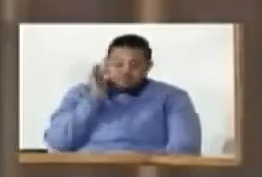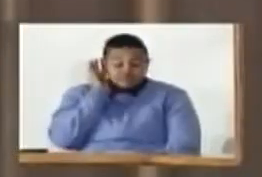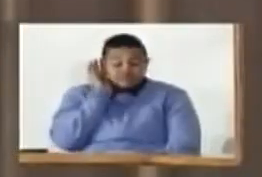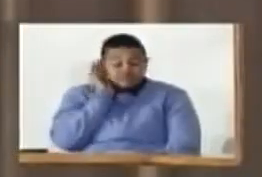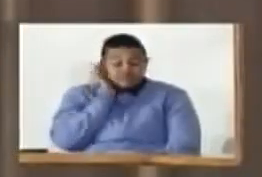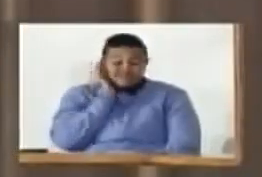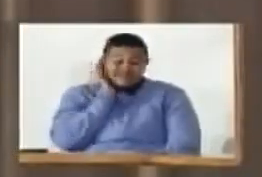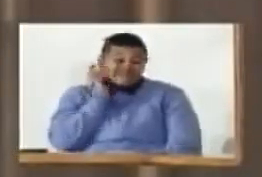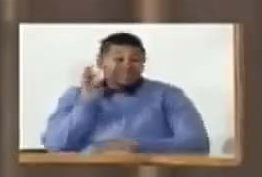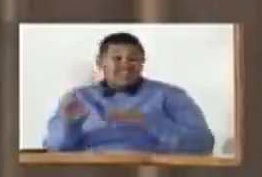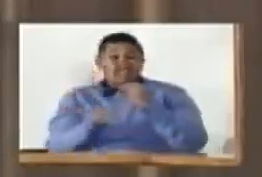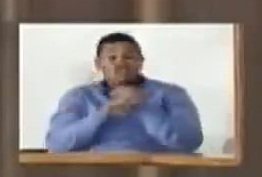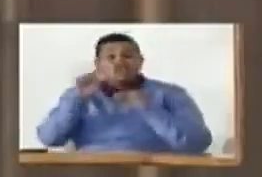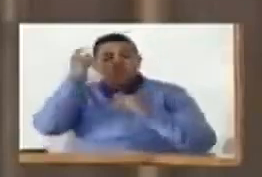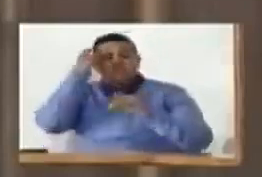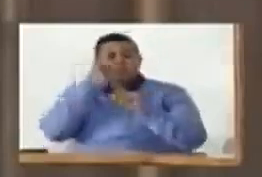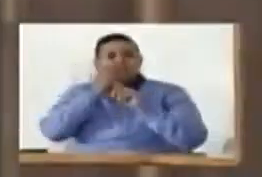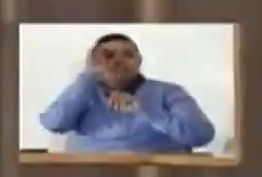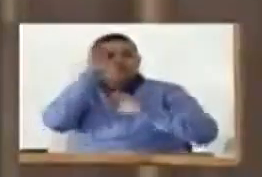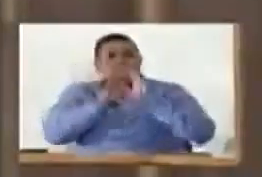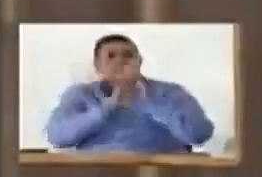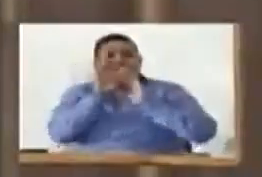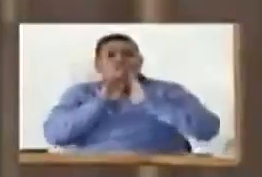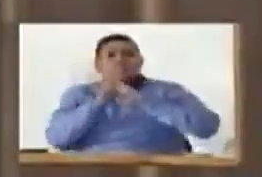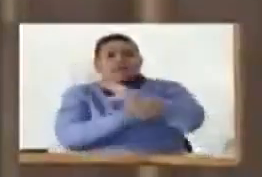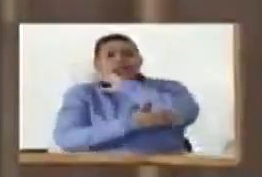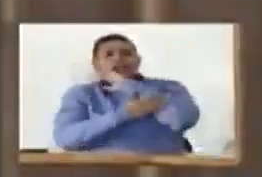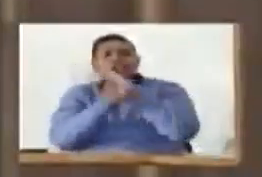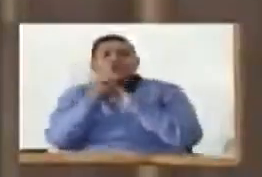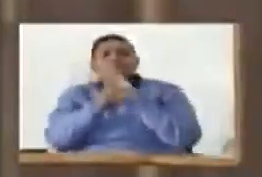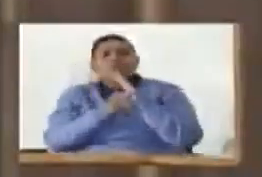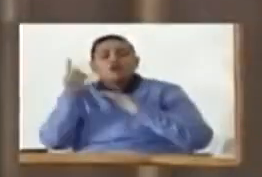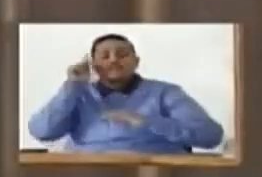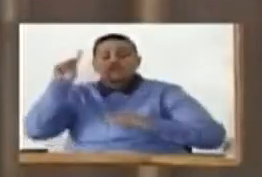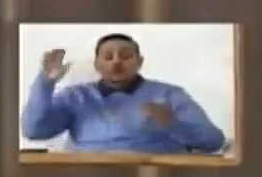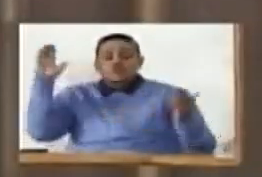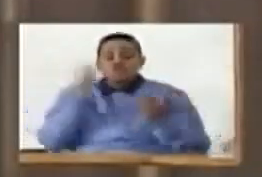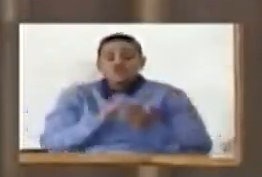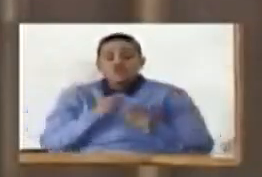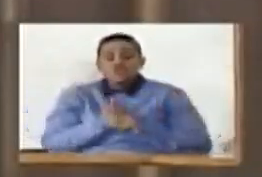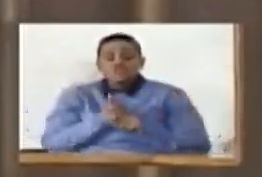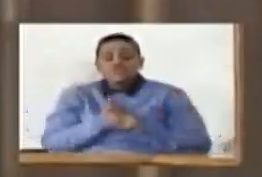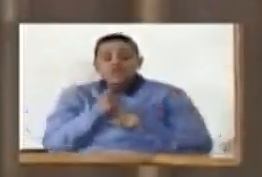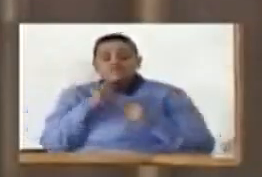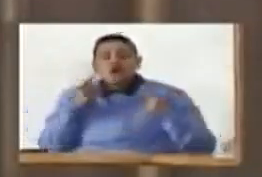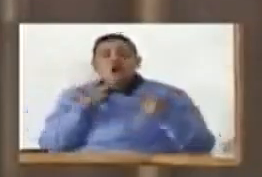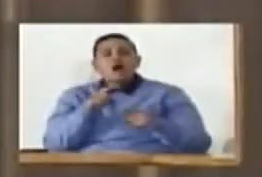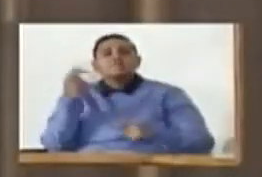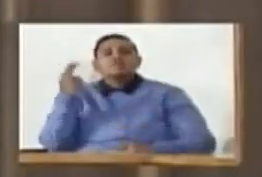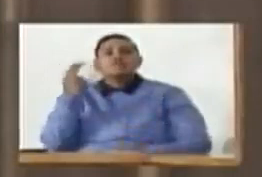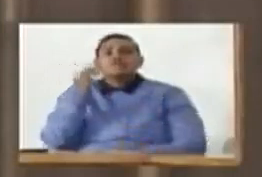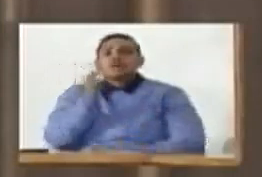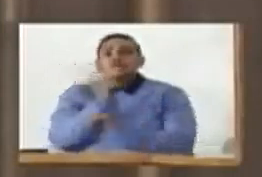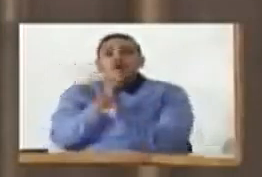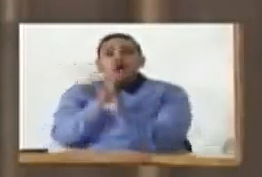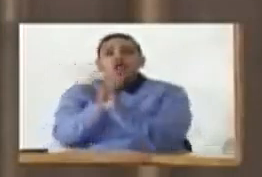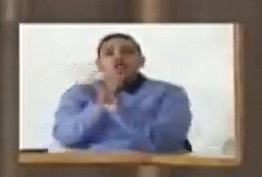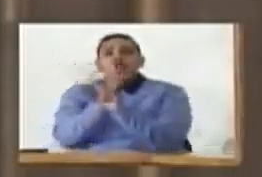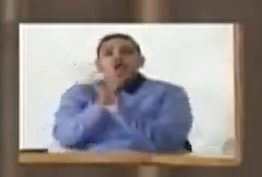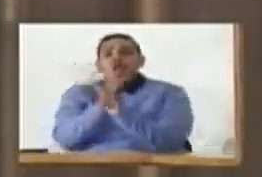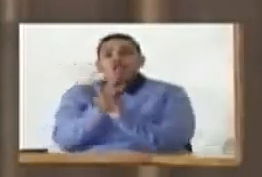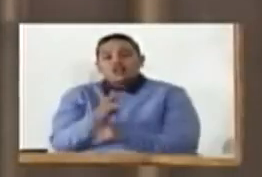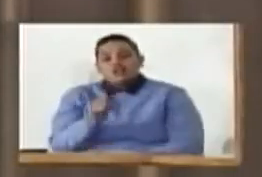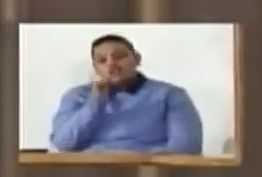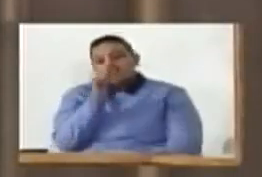Additionally, the government will be developing a national policy for the reduction of the harmful use of alcohol.